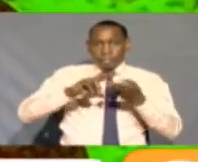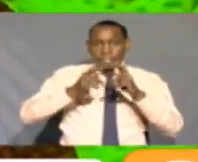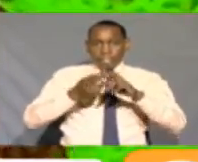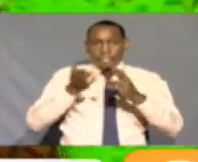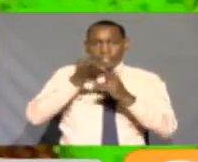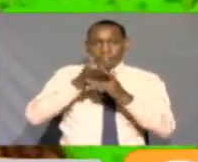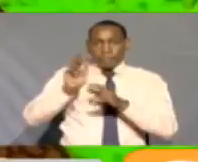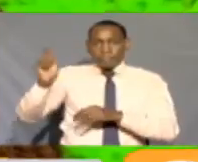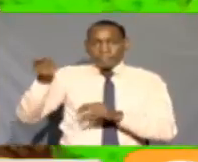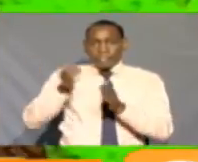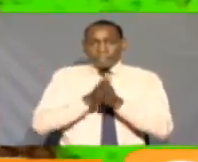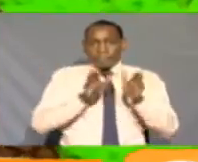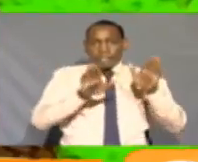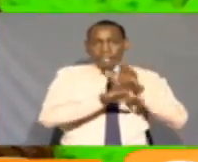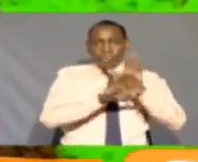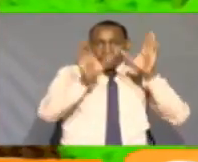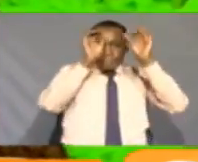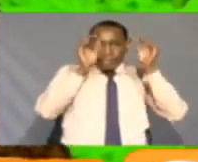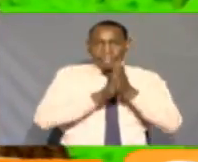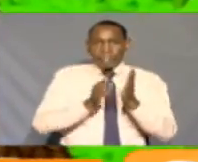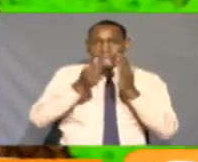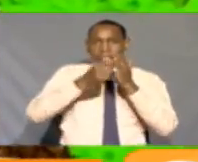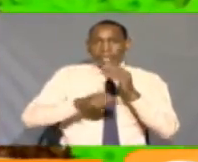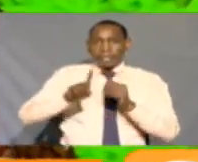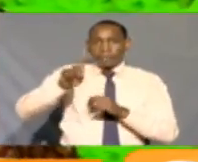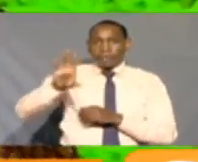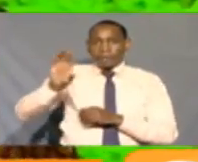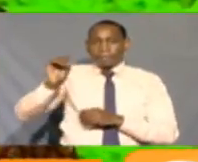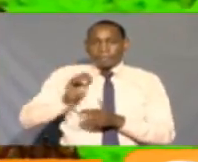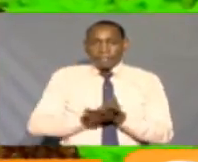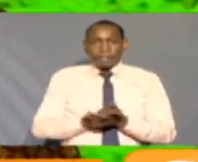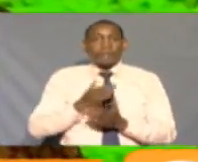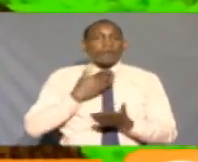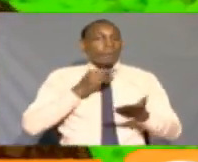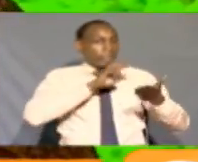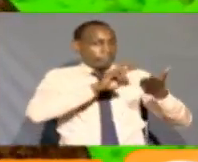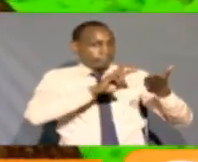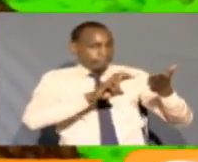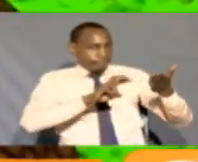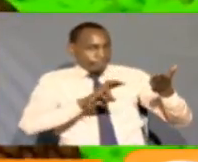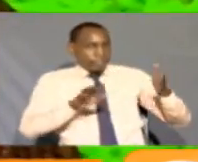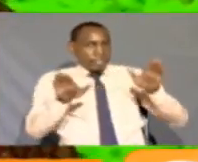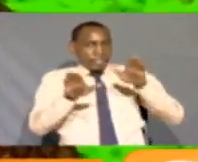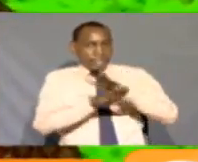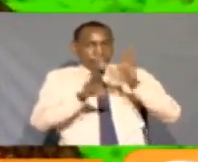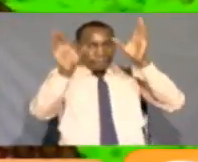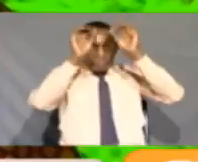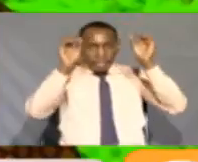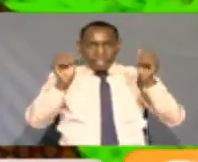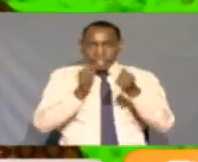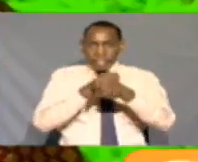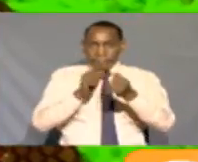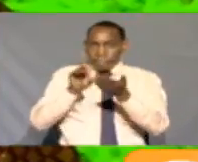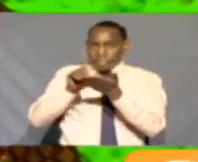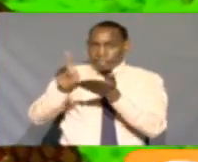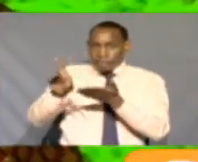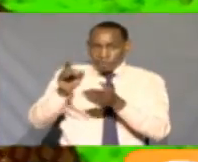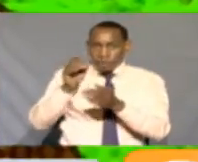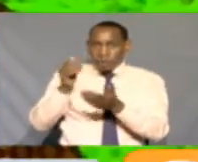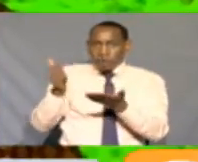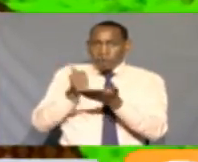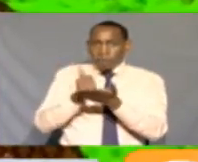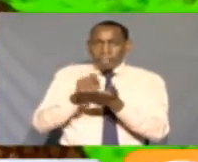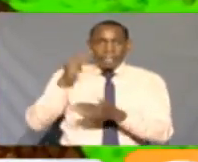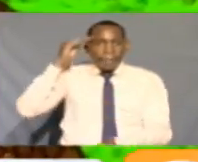the president and the deputy president, Article 150 is the key clause. I just want to read it here. The deputy president can only be removed on the grounds